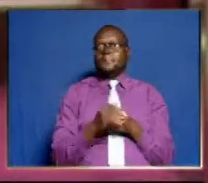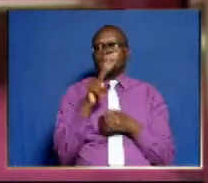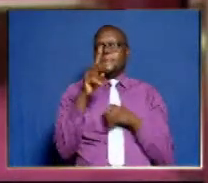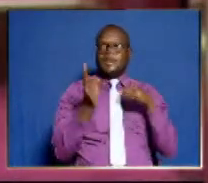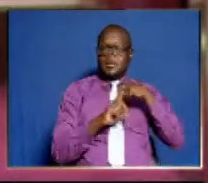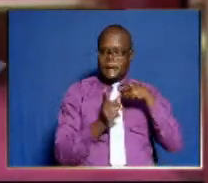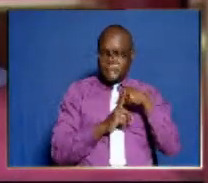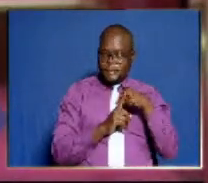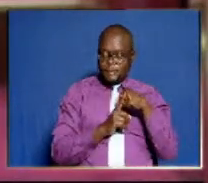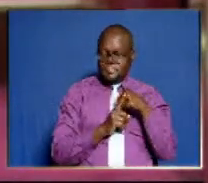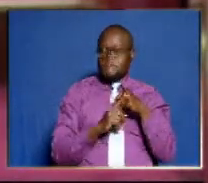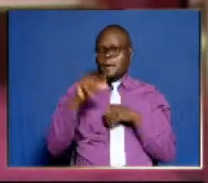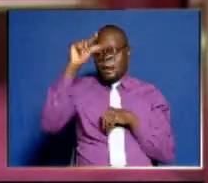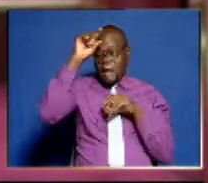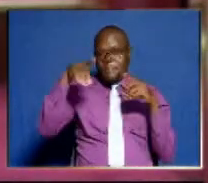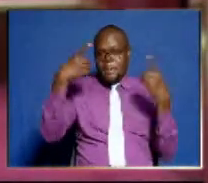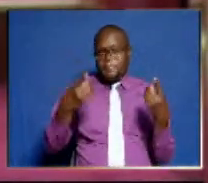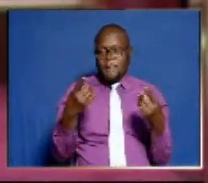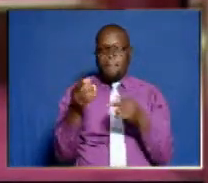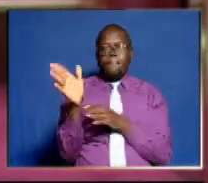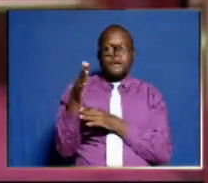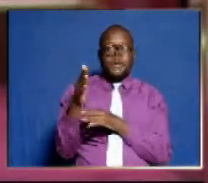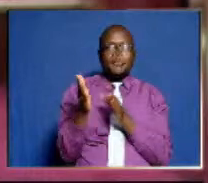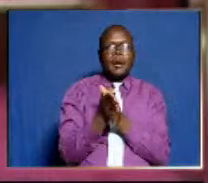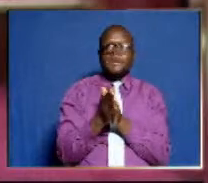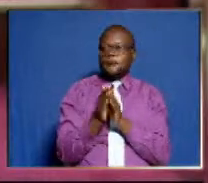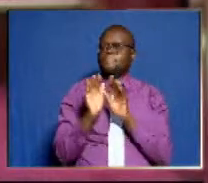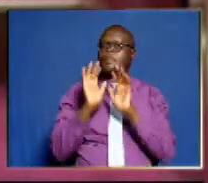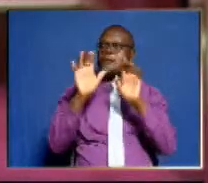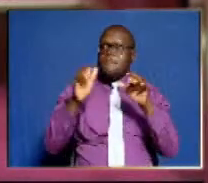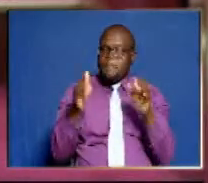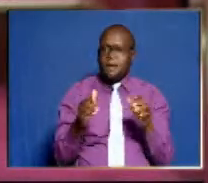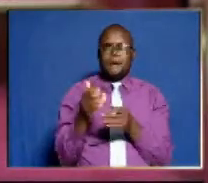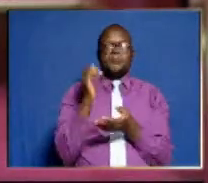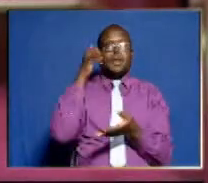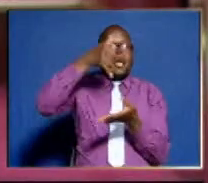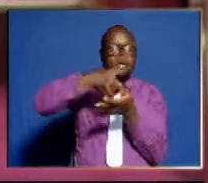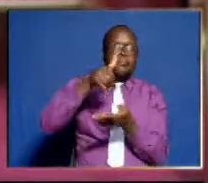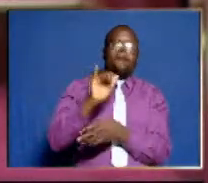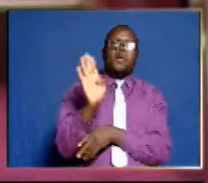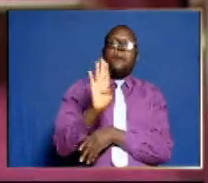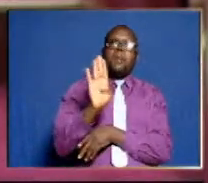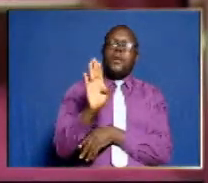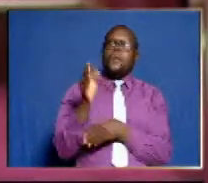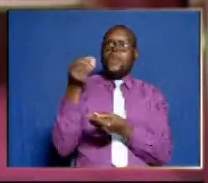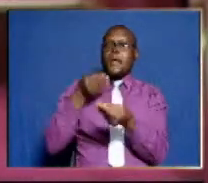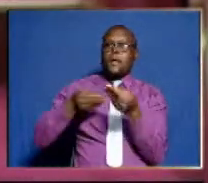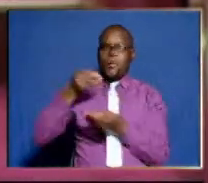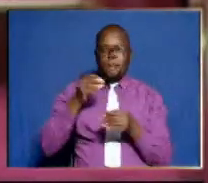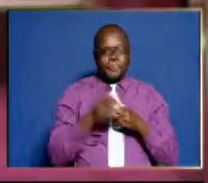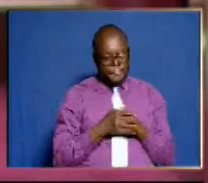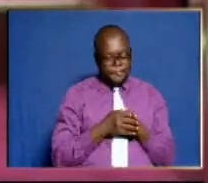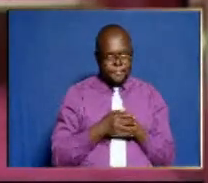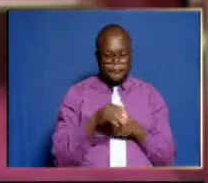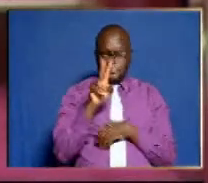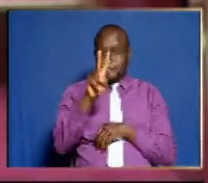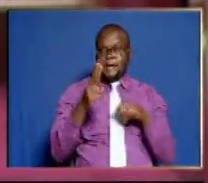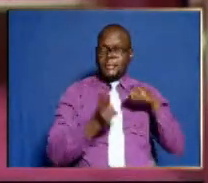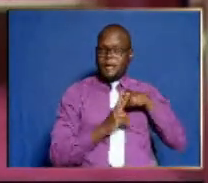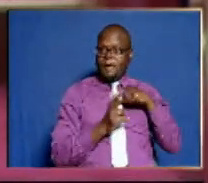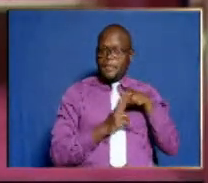26, the State Department for Fisheries, Aquaculture and the Blue Economy. Number